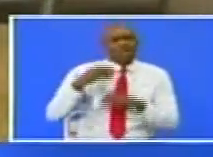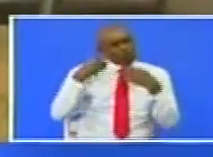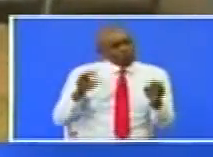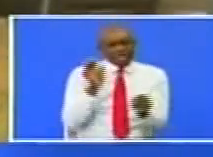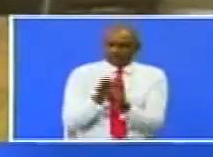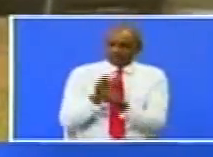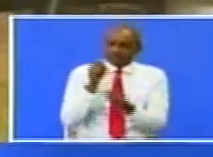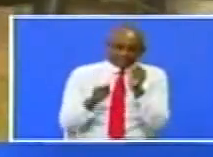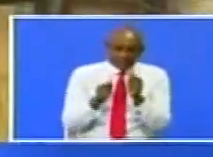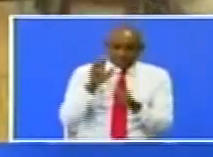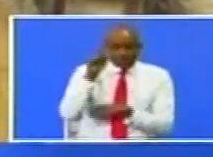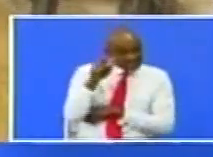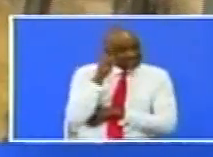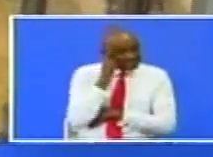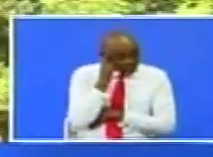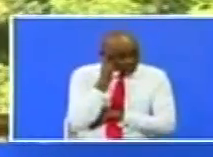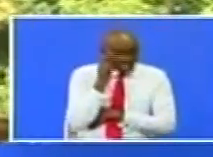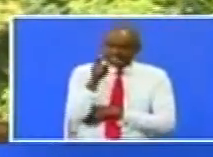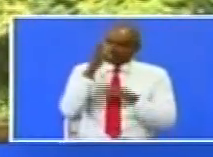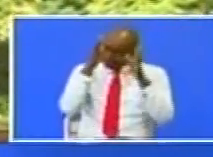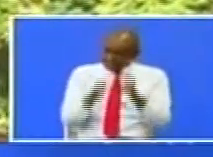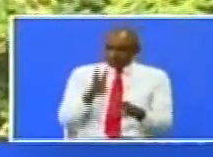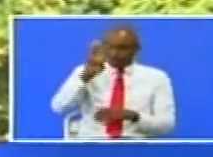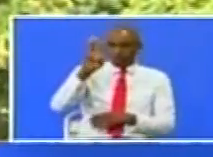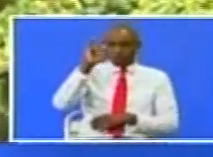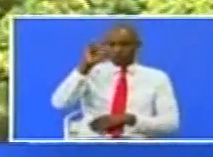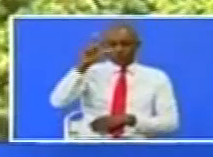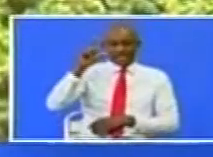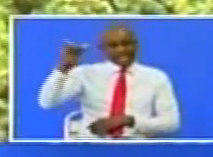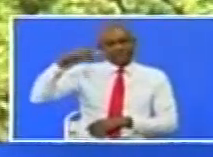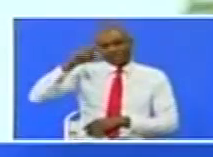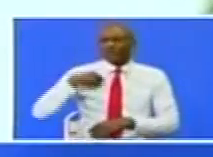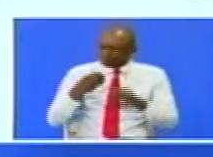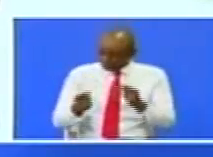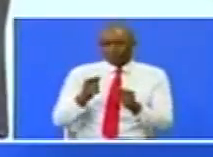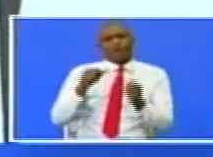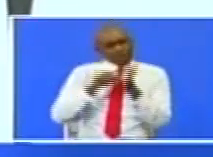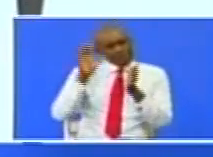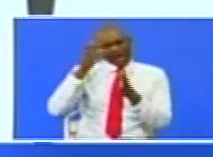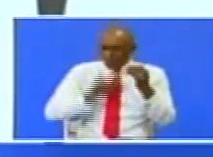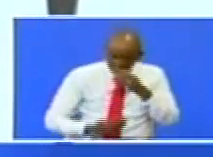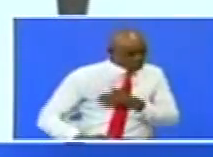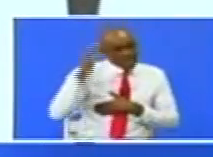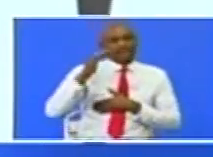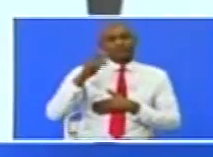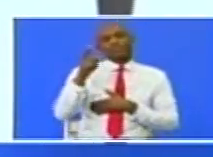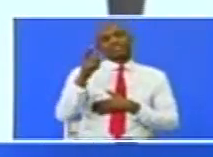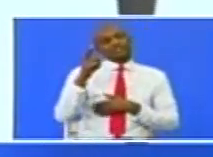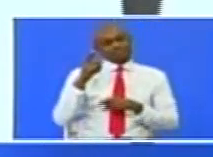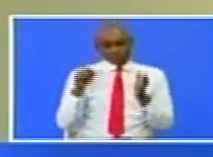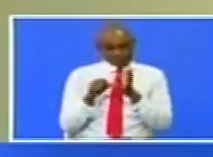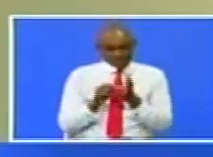losses. It is for these reasons that Willie Kirwa decided to look for a lasting solution to this annual problem.